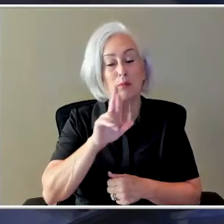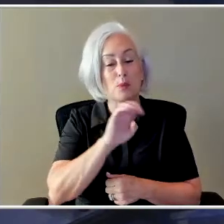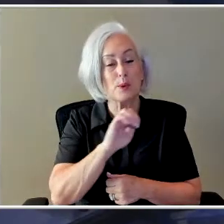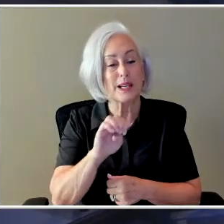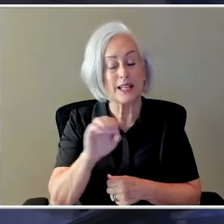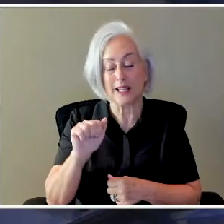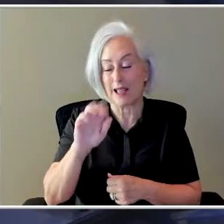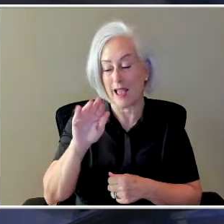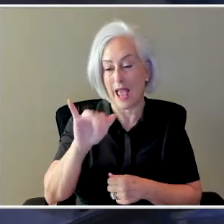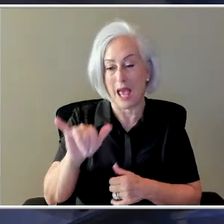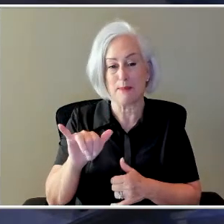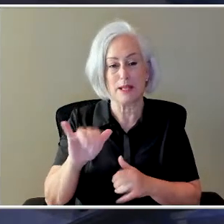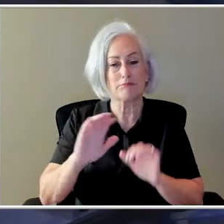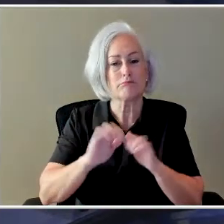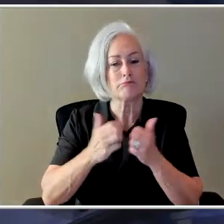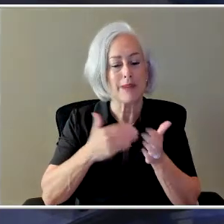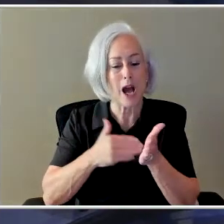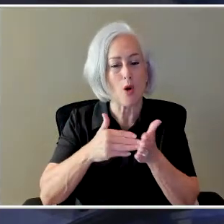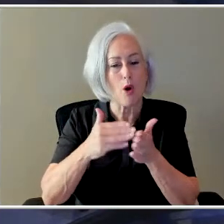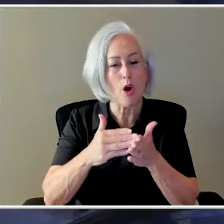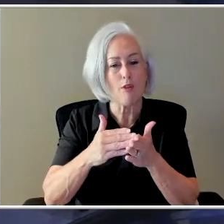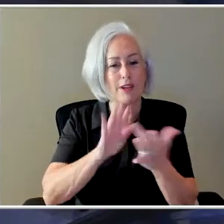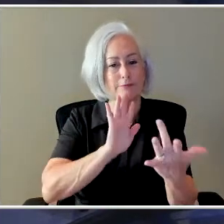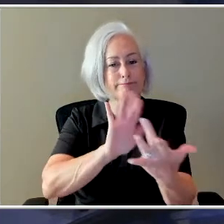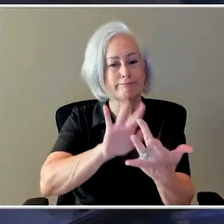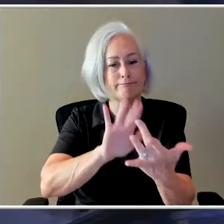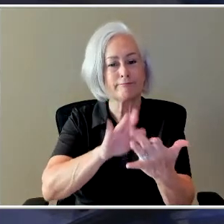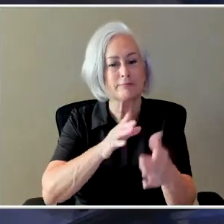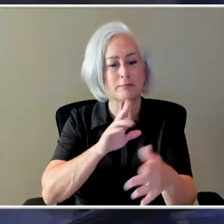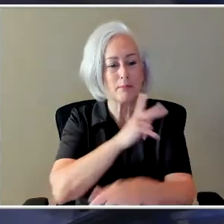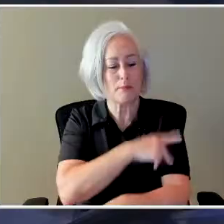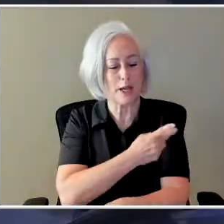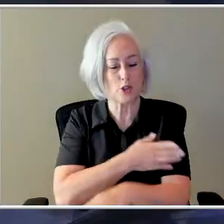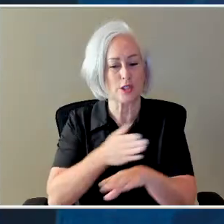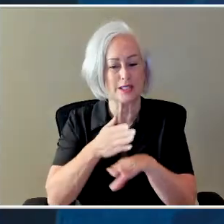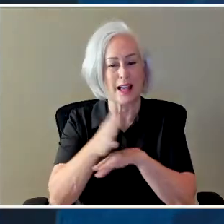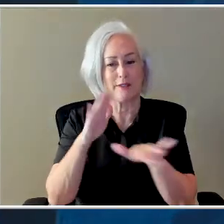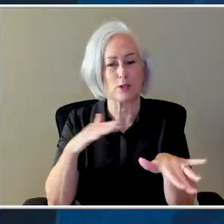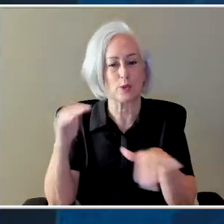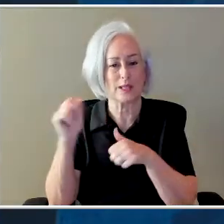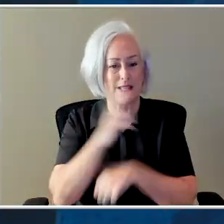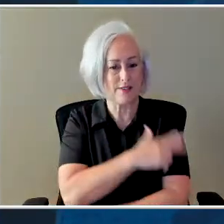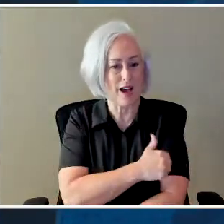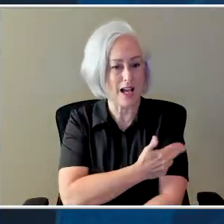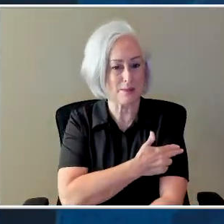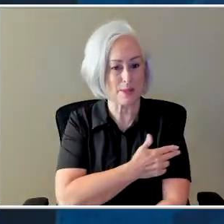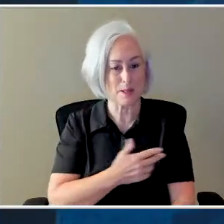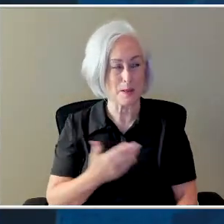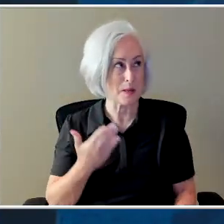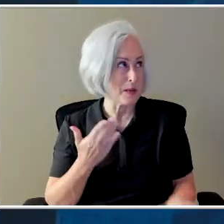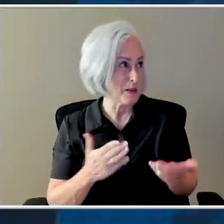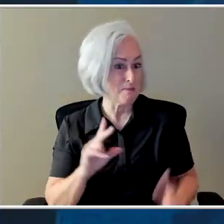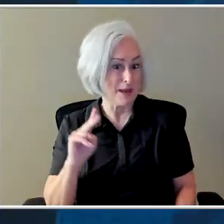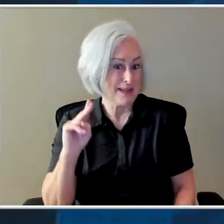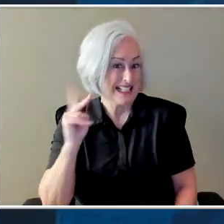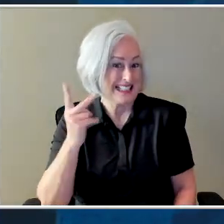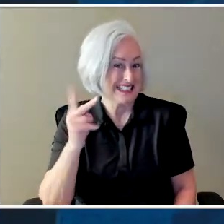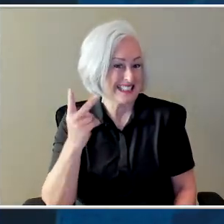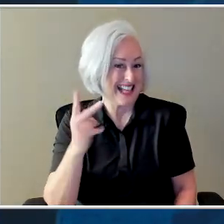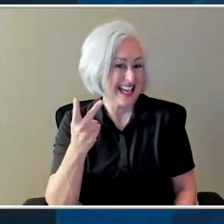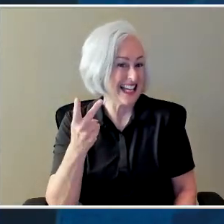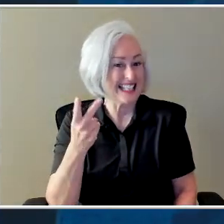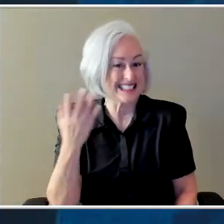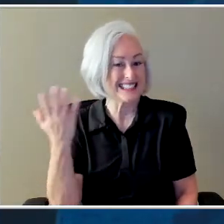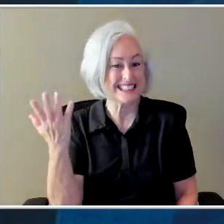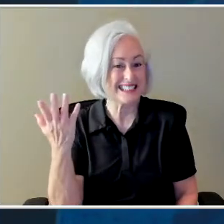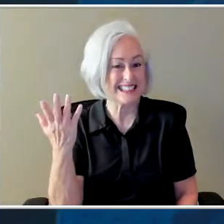catch up with patients after they leave your care? I could say you're maybe number 2 that I can think of that's come around and walked on our unit and just